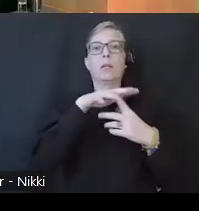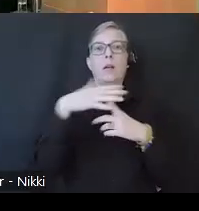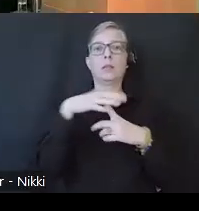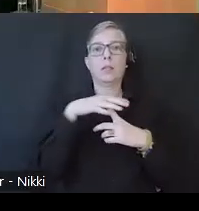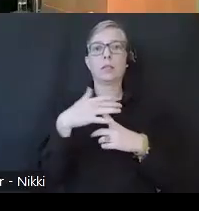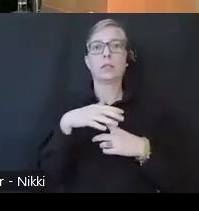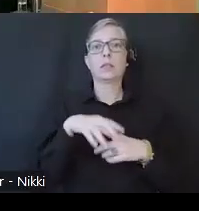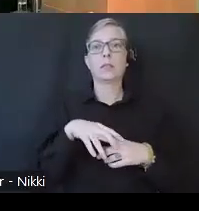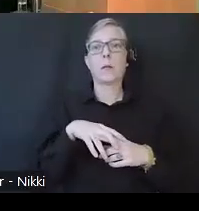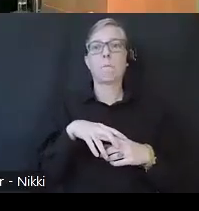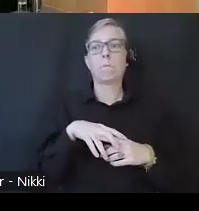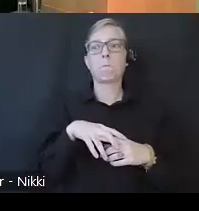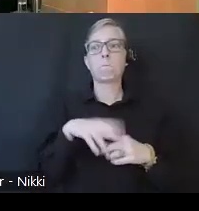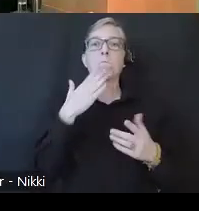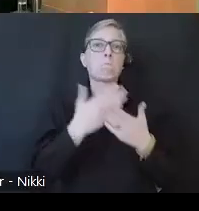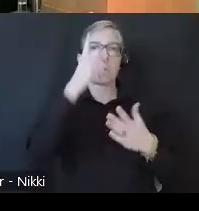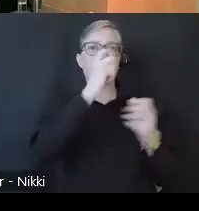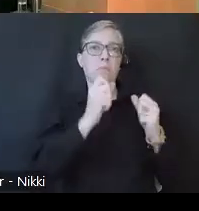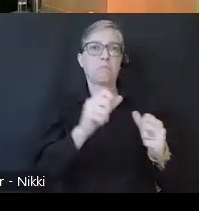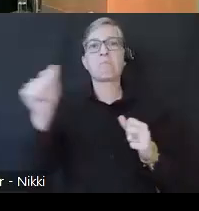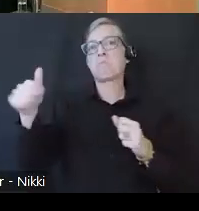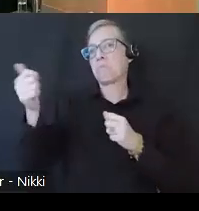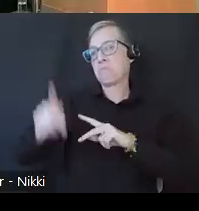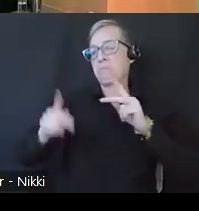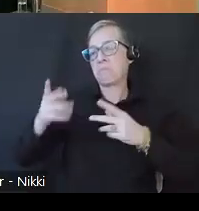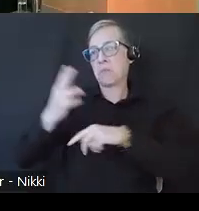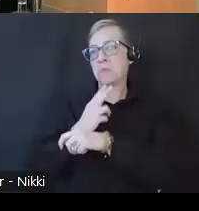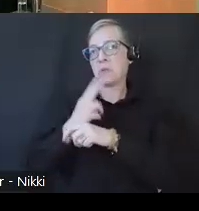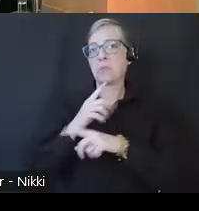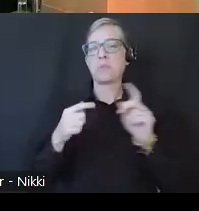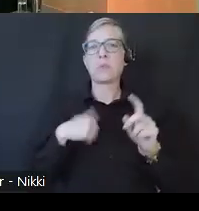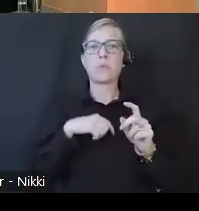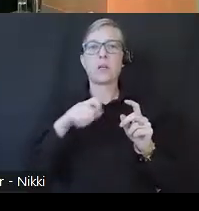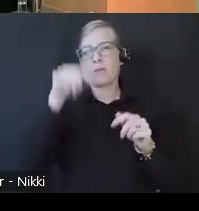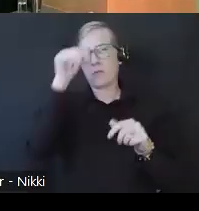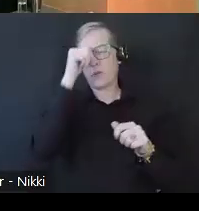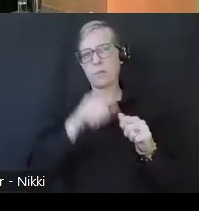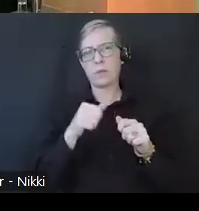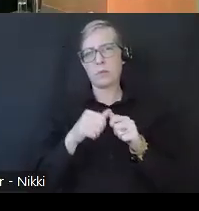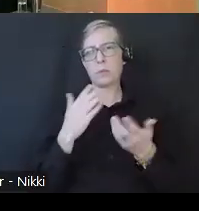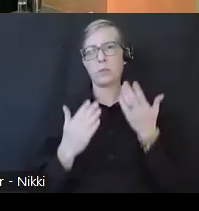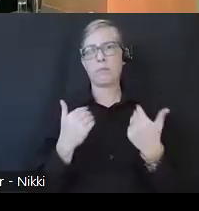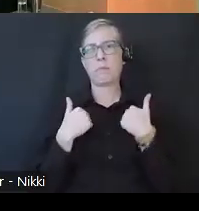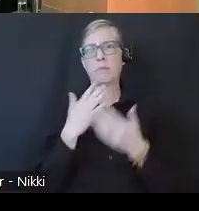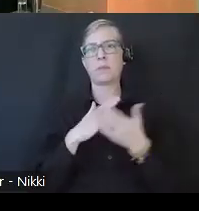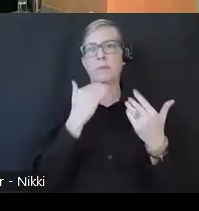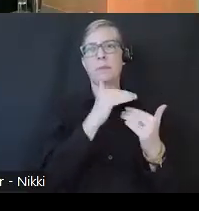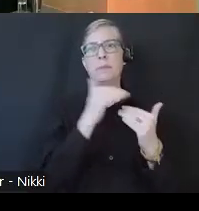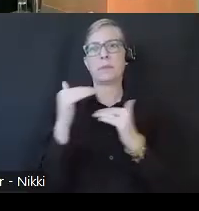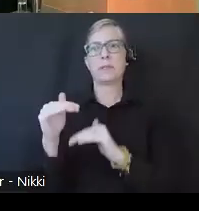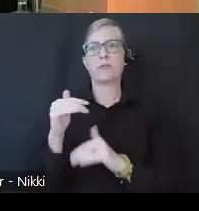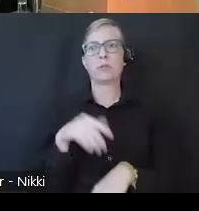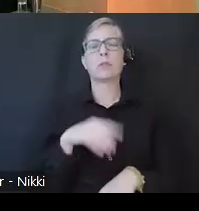it's a great strategy. Others have used it, but we really have to keep in mind there might be some limitations because of